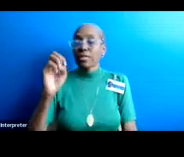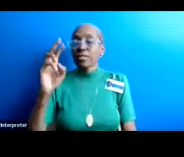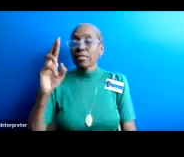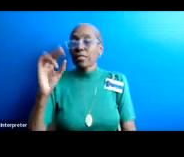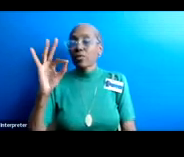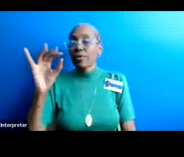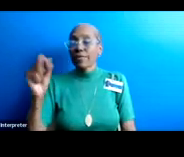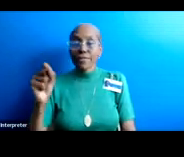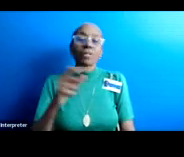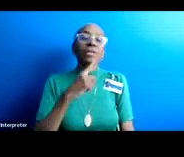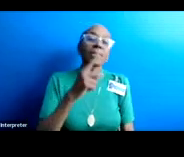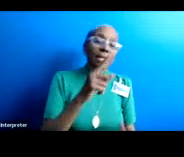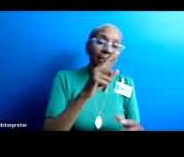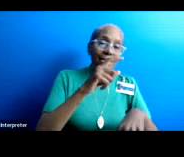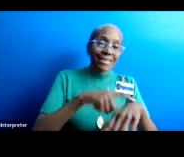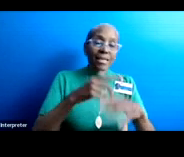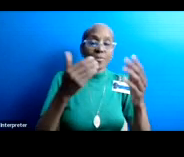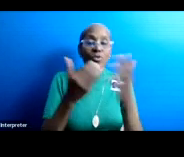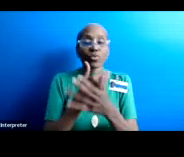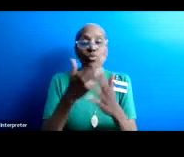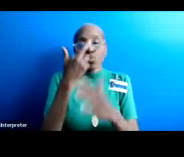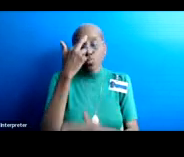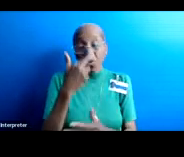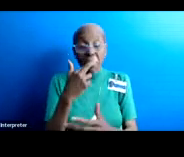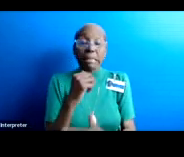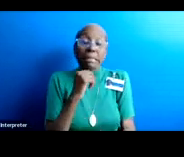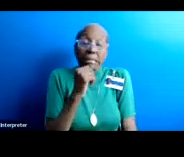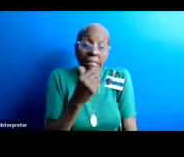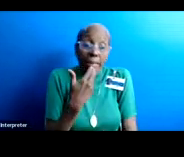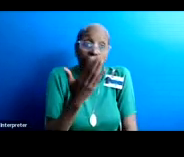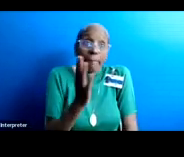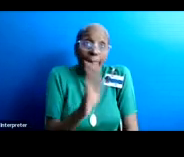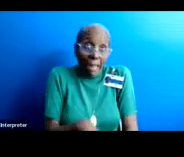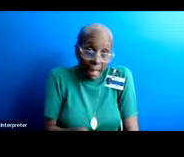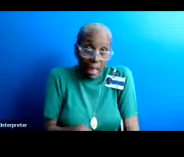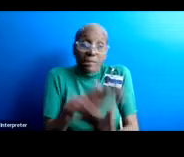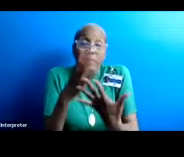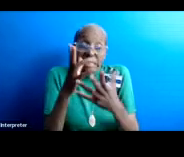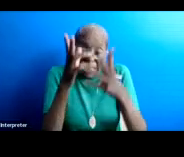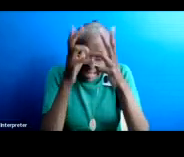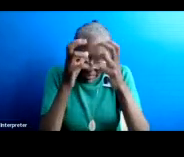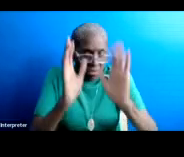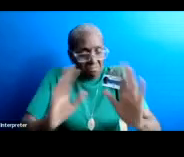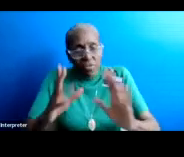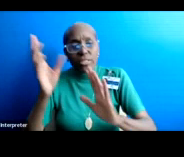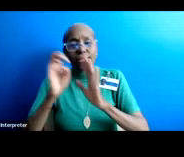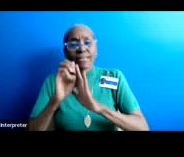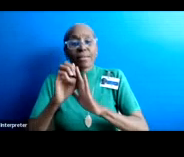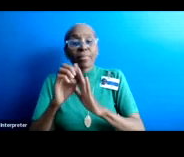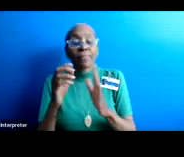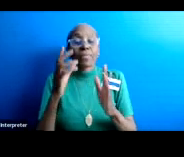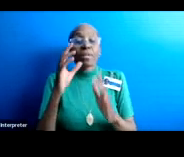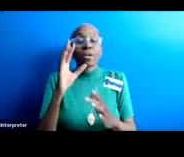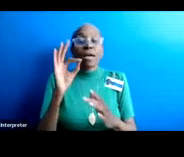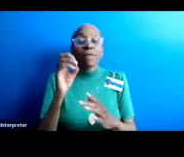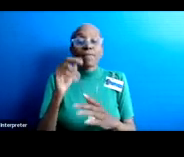New Roman here. Now, Times New Roman is not a bad font. It's not evil. It's just an example of a font